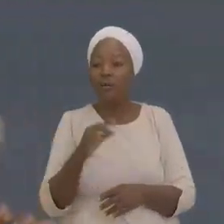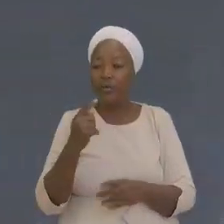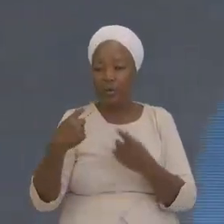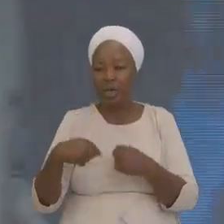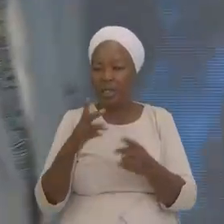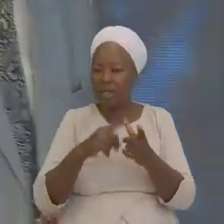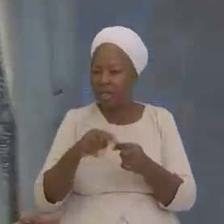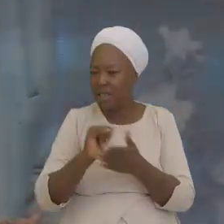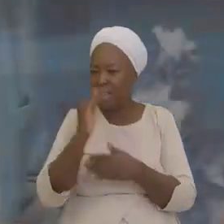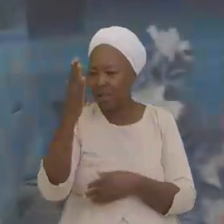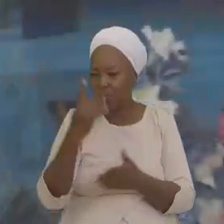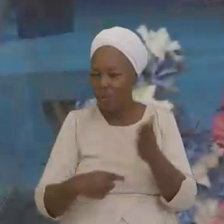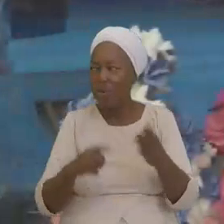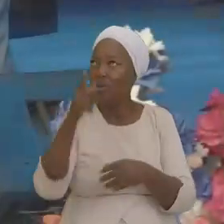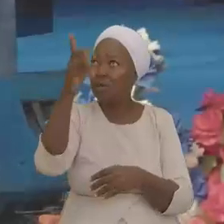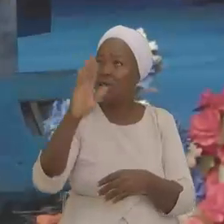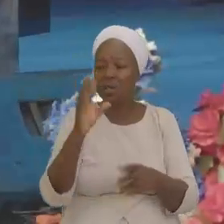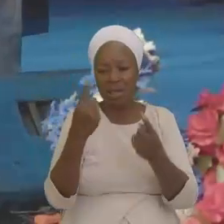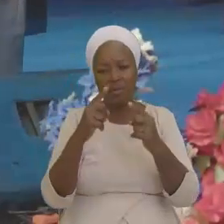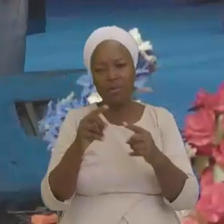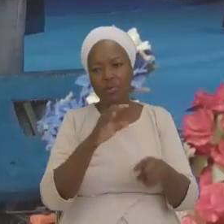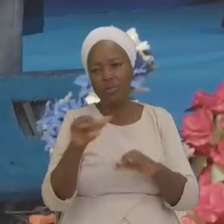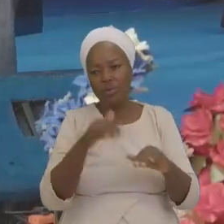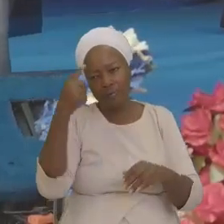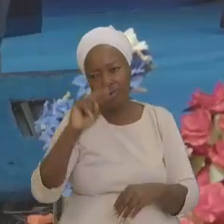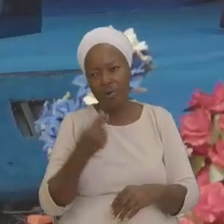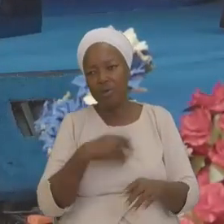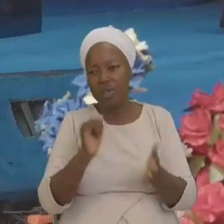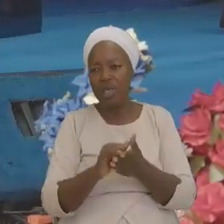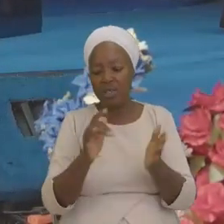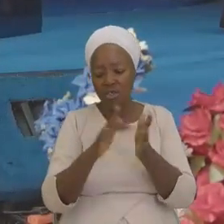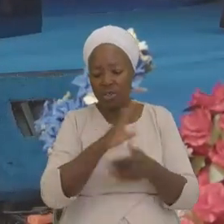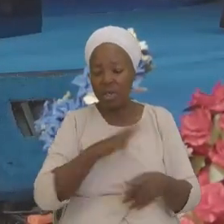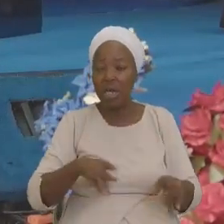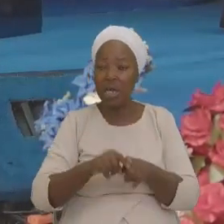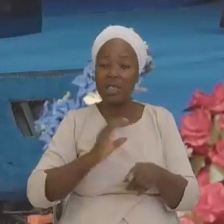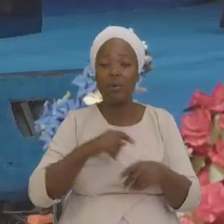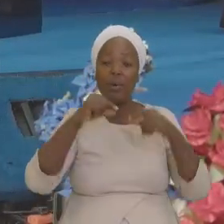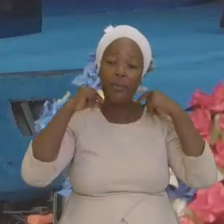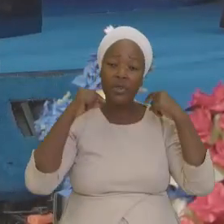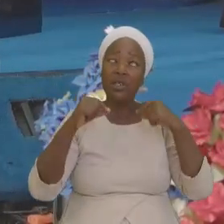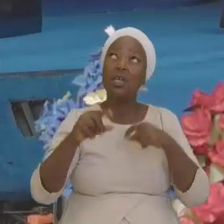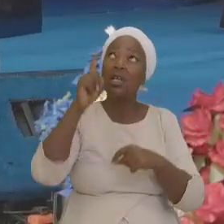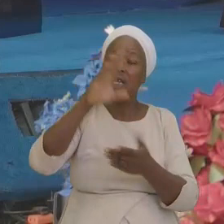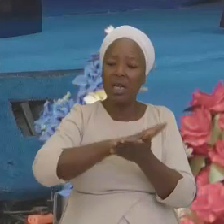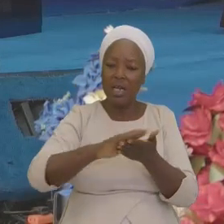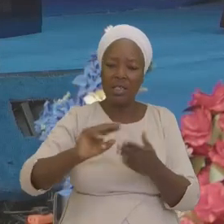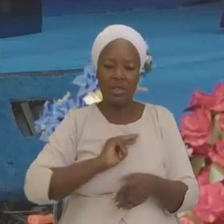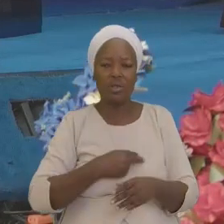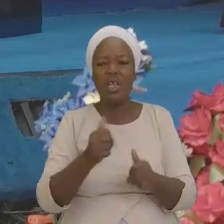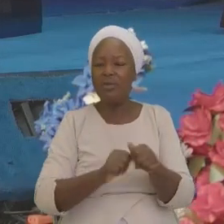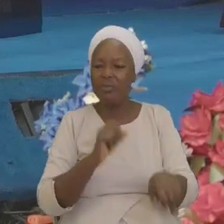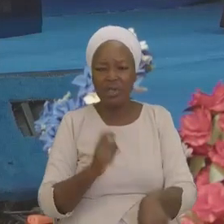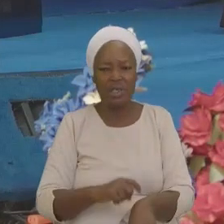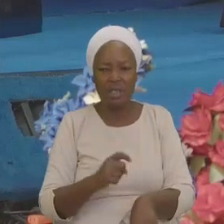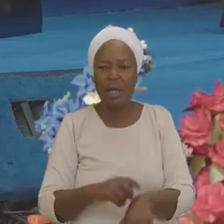That's what he came to do. That as our priest, he cleanses us every time,